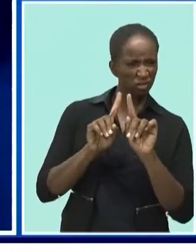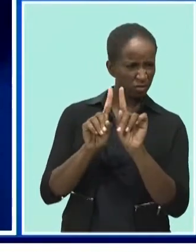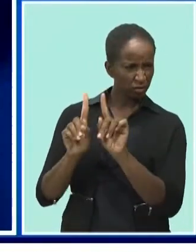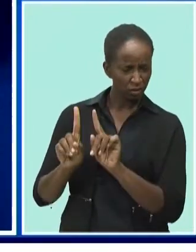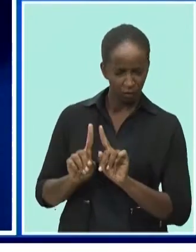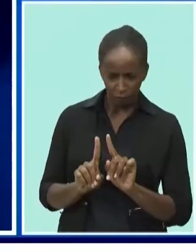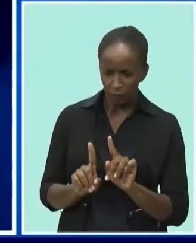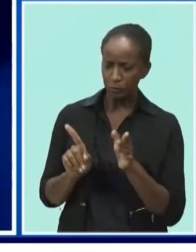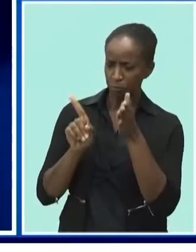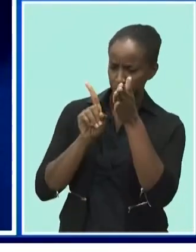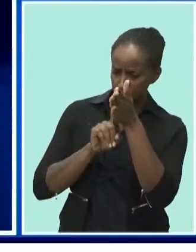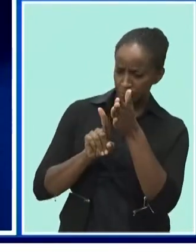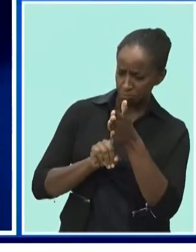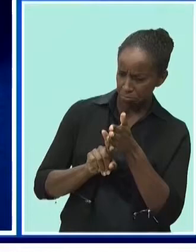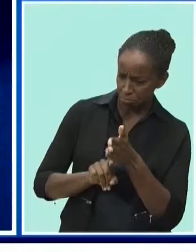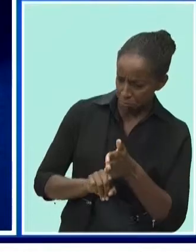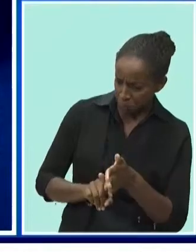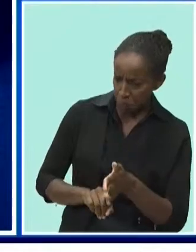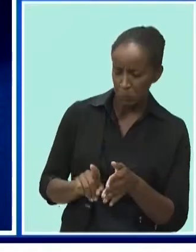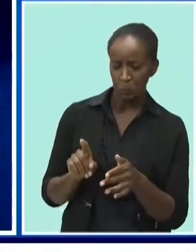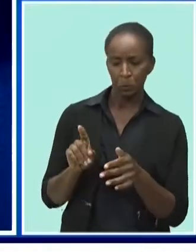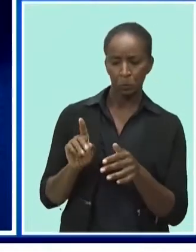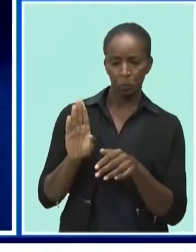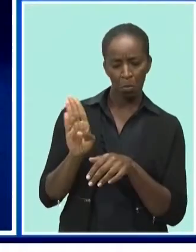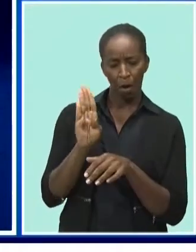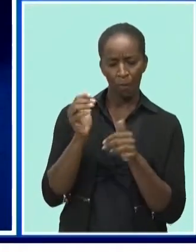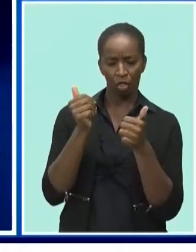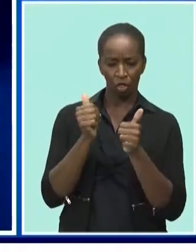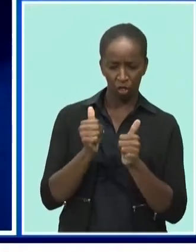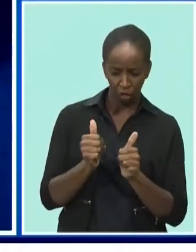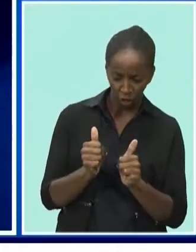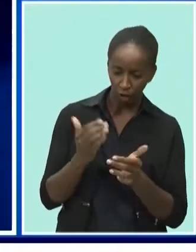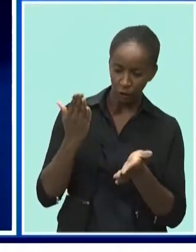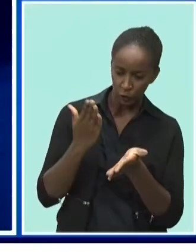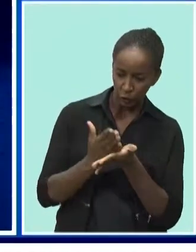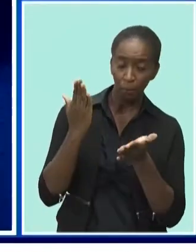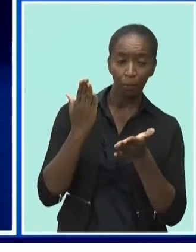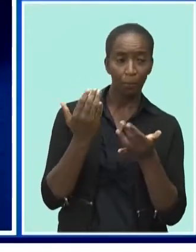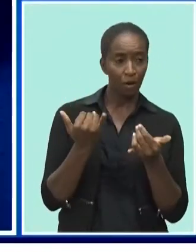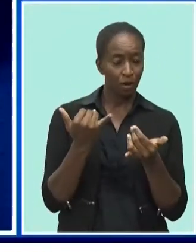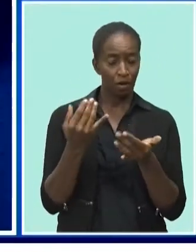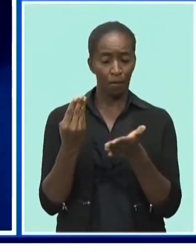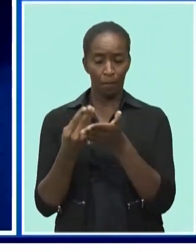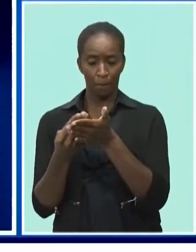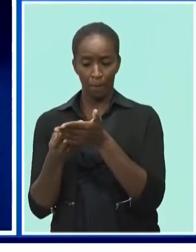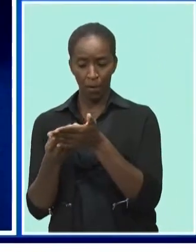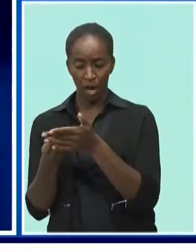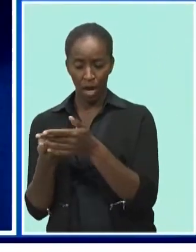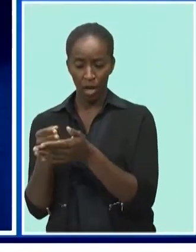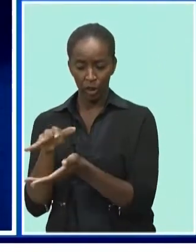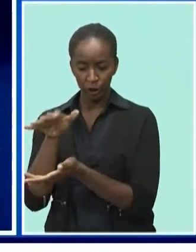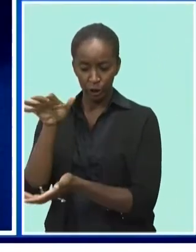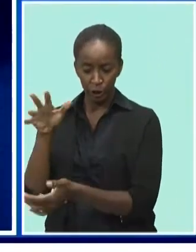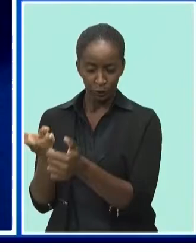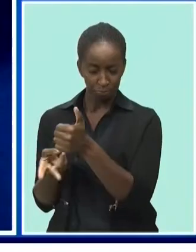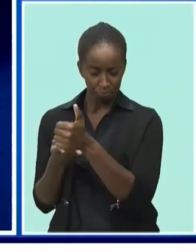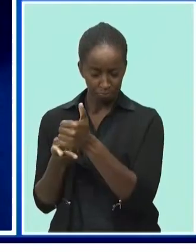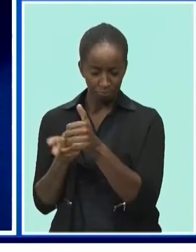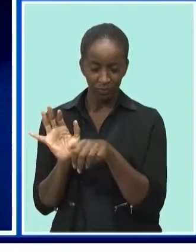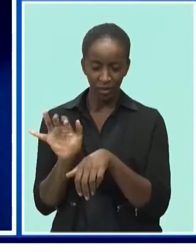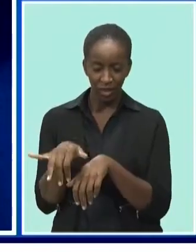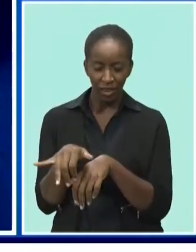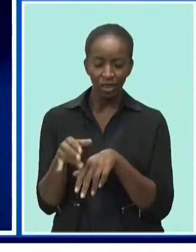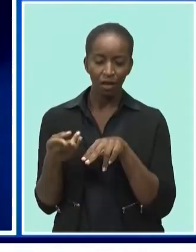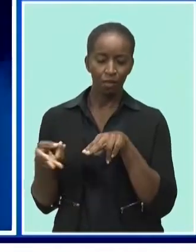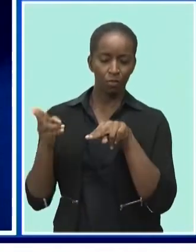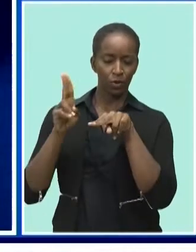As we speak today, our reserves are just under 1.1 billion, up from 400 million odd